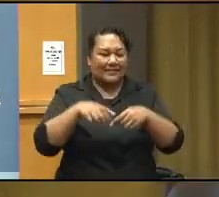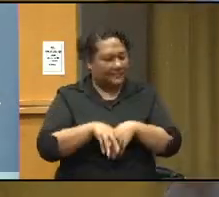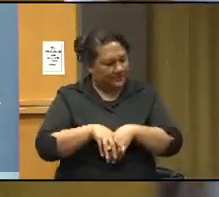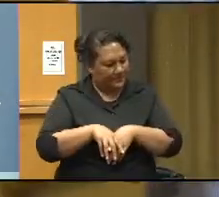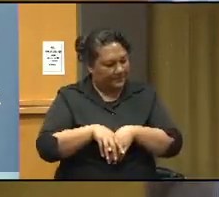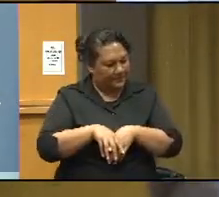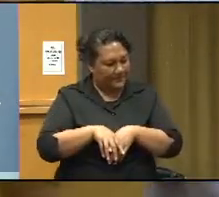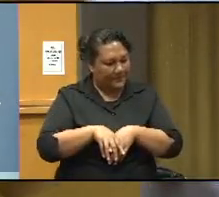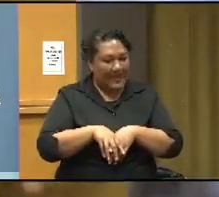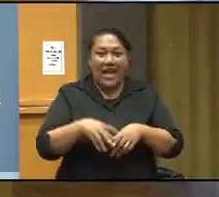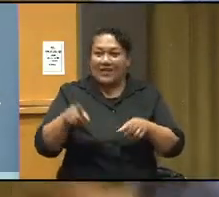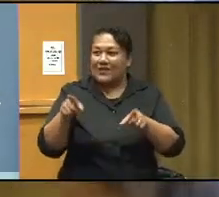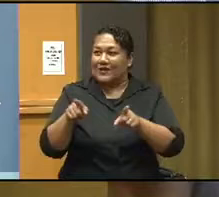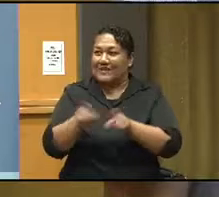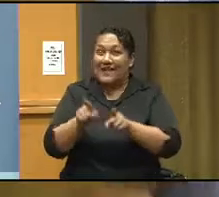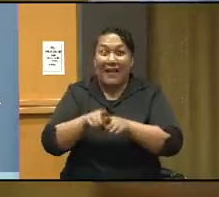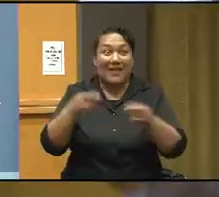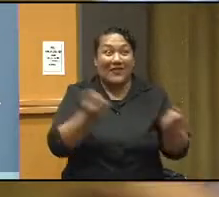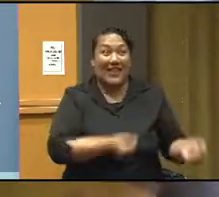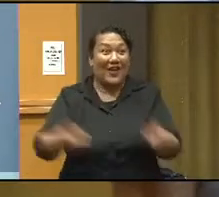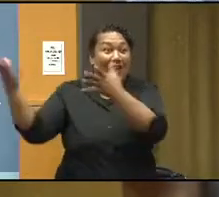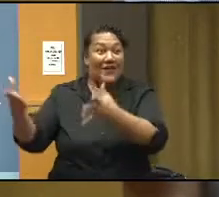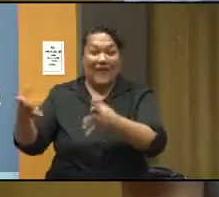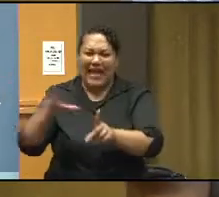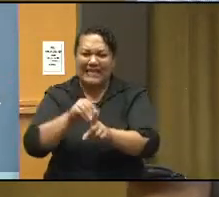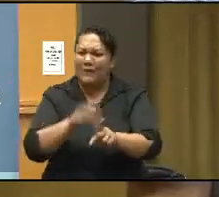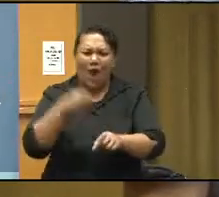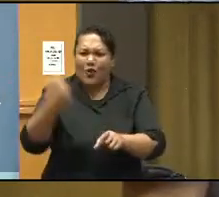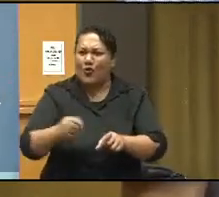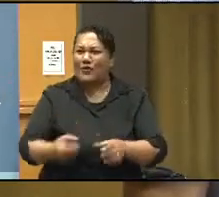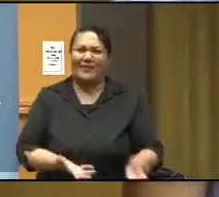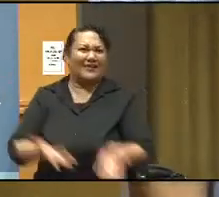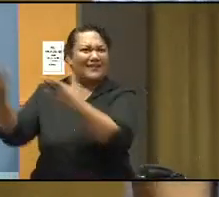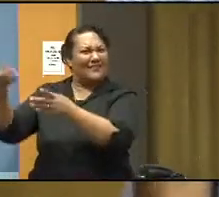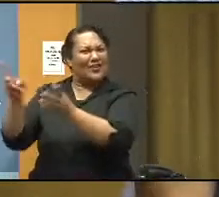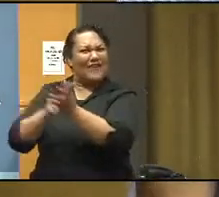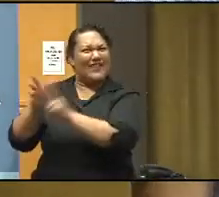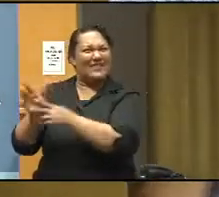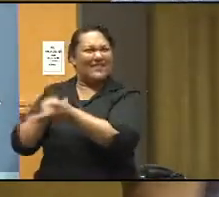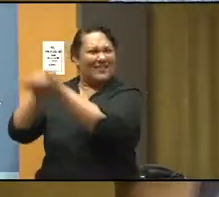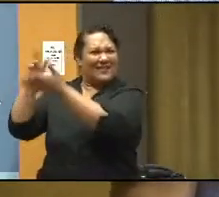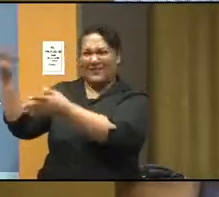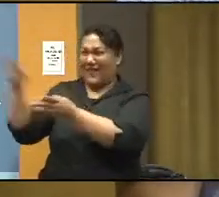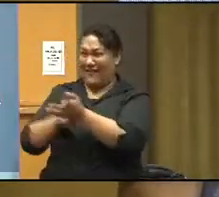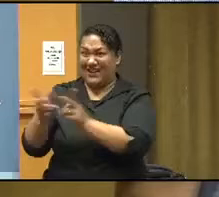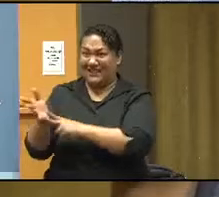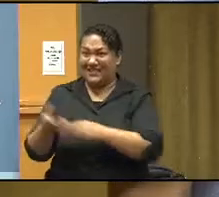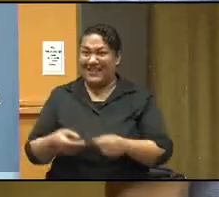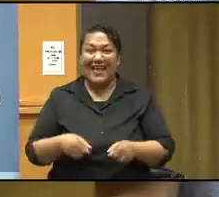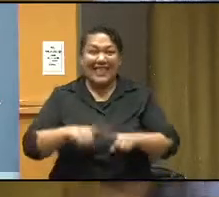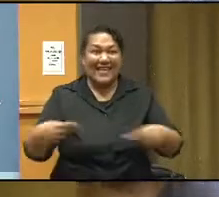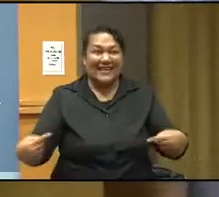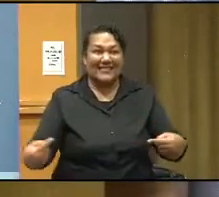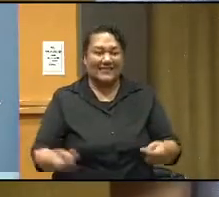they haven't given it to the relatives in the village. So that's another example they come up with. And one of them or a couple of them